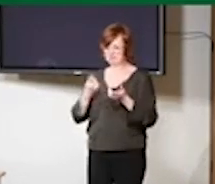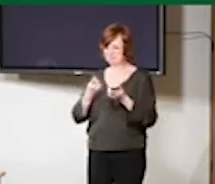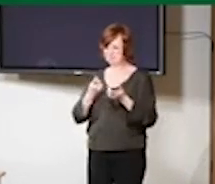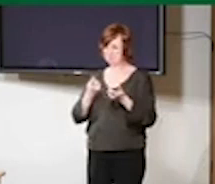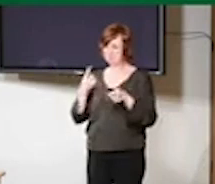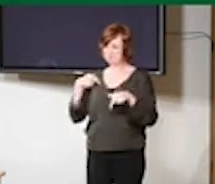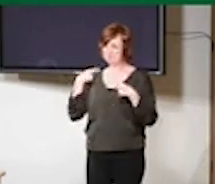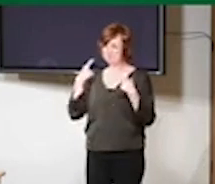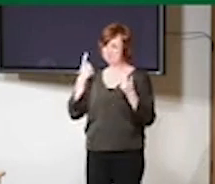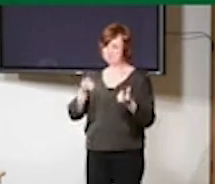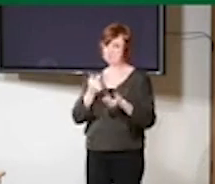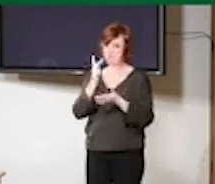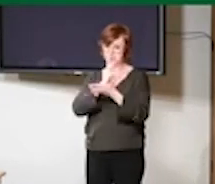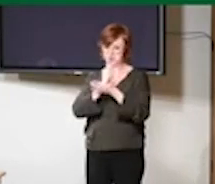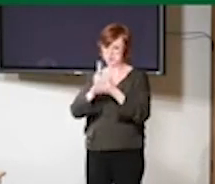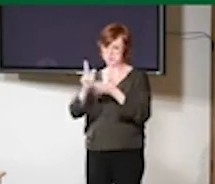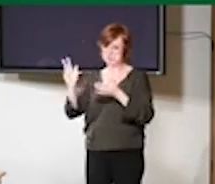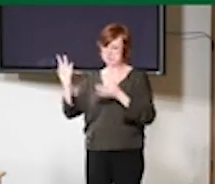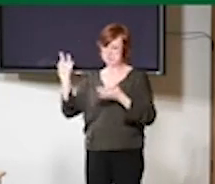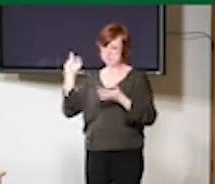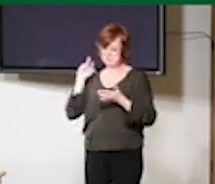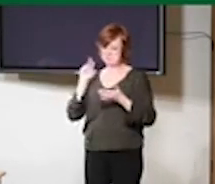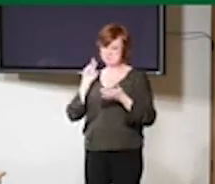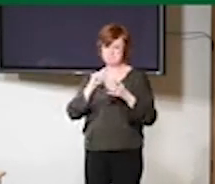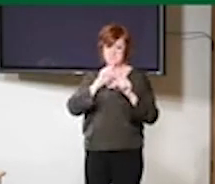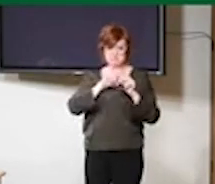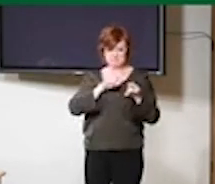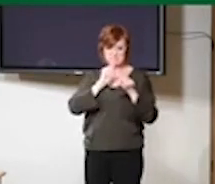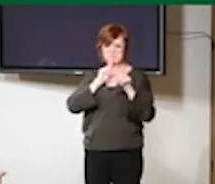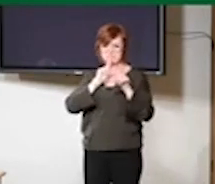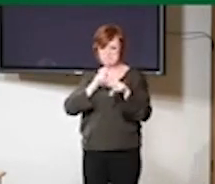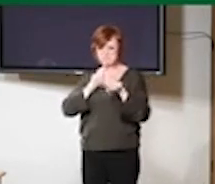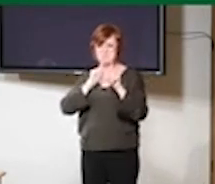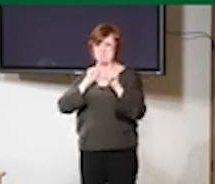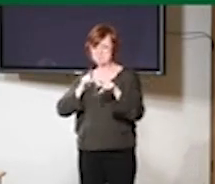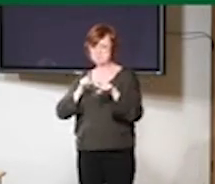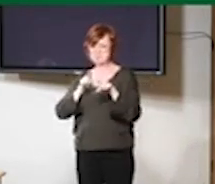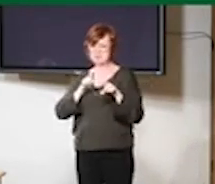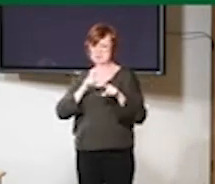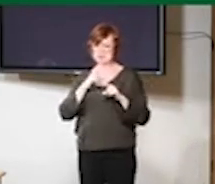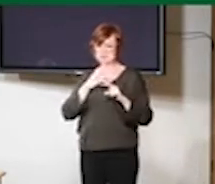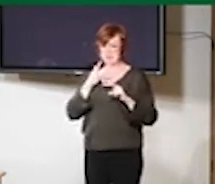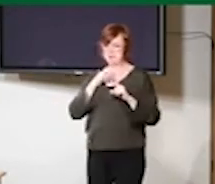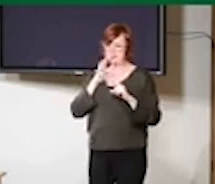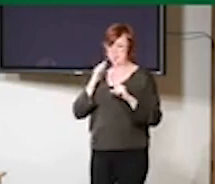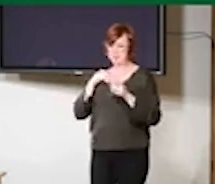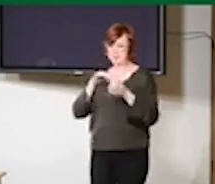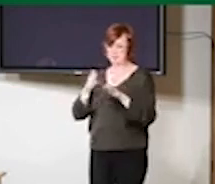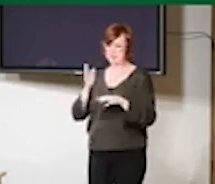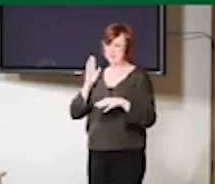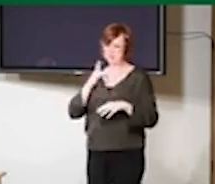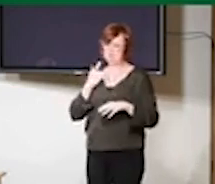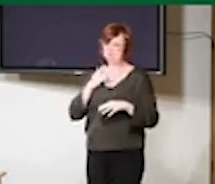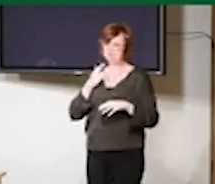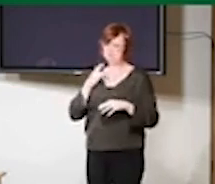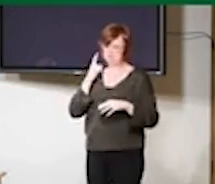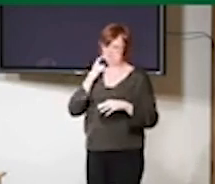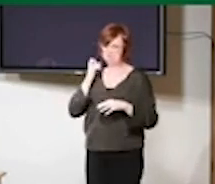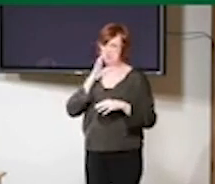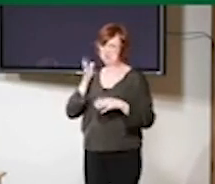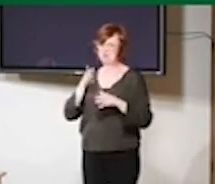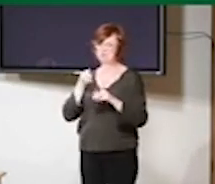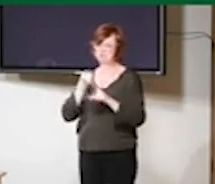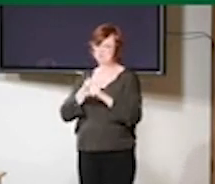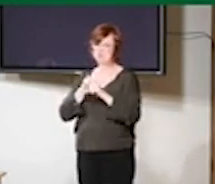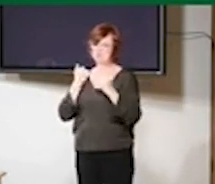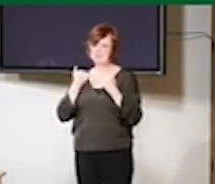in Saskatchewan. And we have to remember, while it's very unfortunate that in some cases, unfortunately, there are deaths,